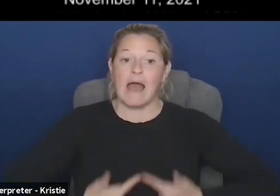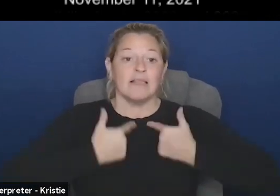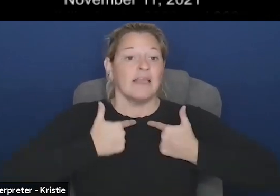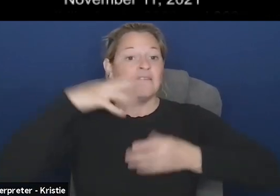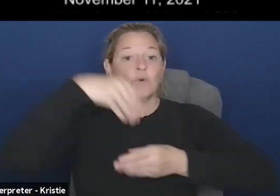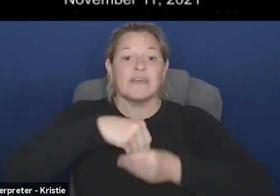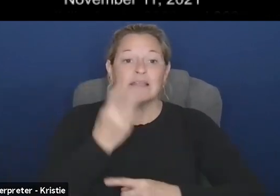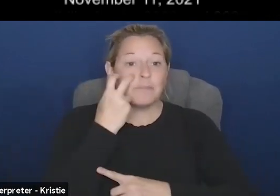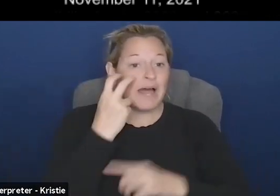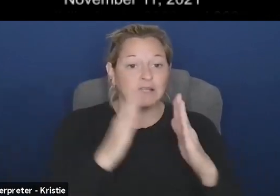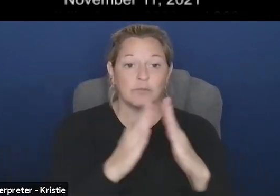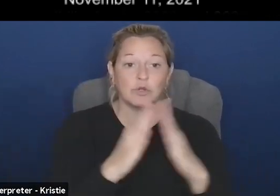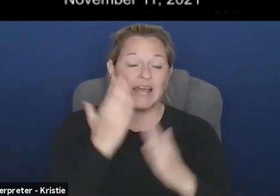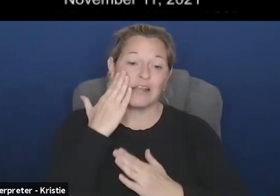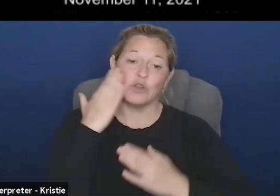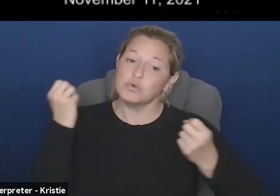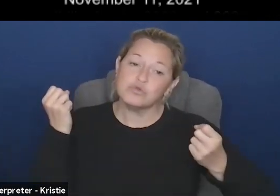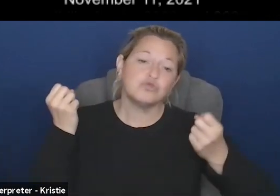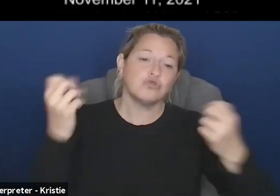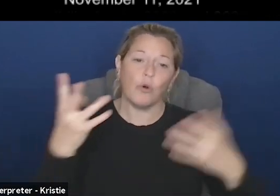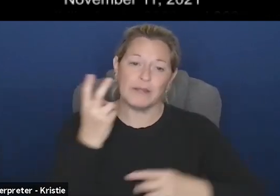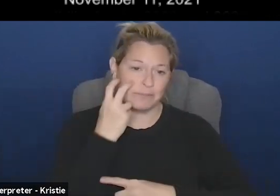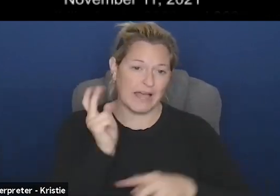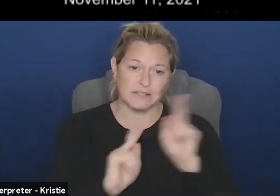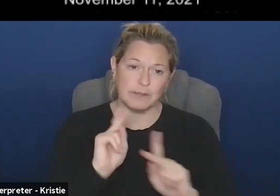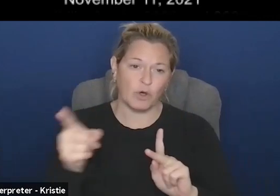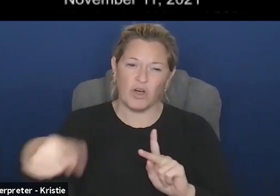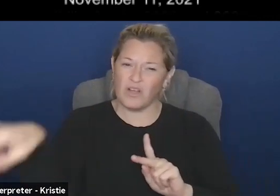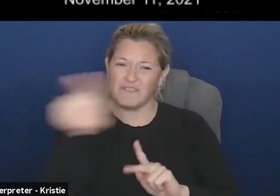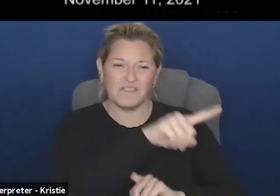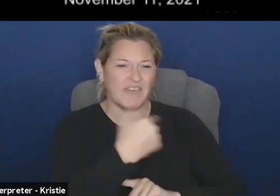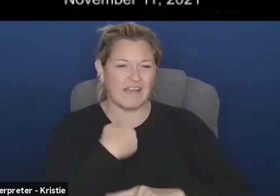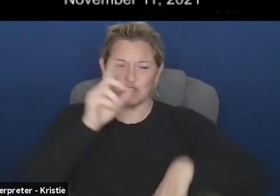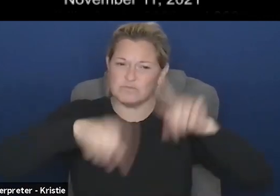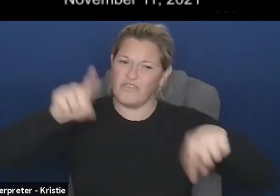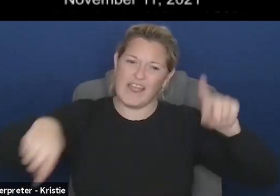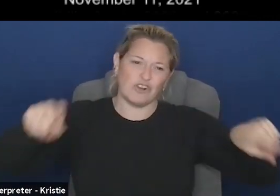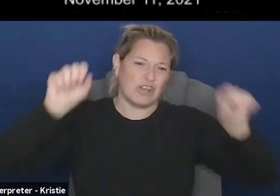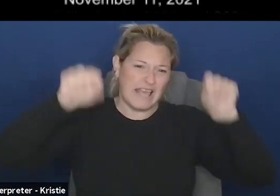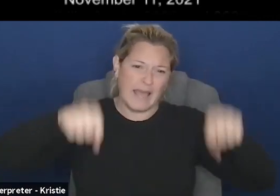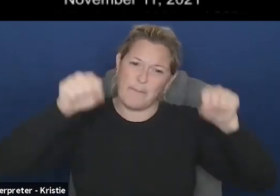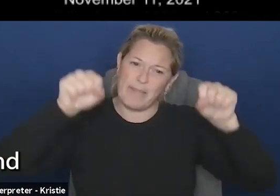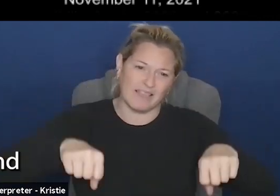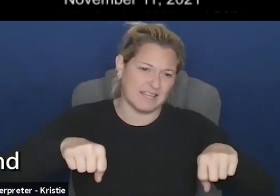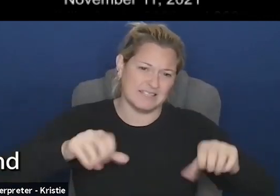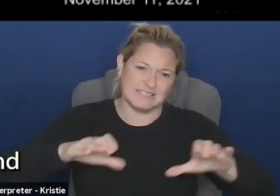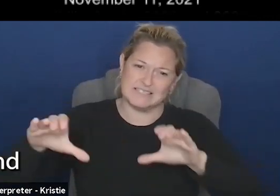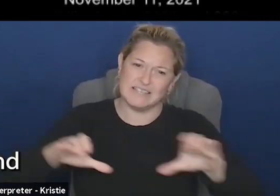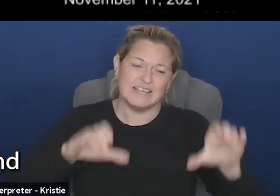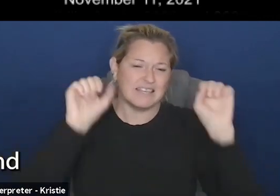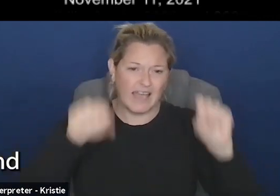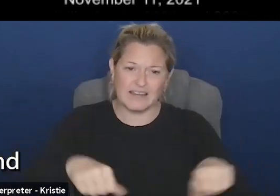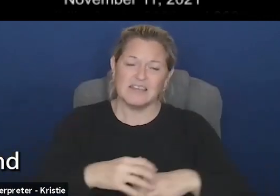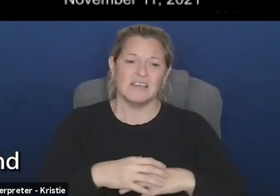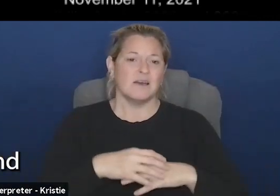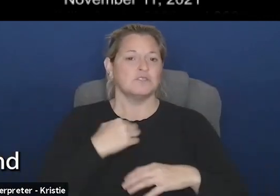lot of blind people with a wide range of capabilities. So I'm starting from a good position, but I always